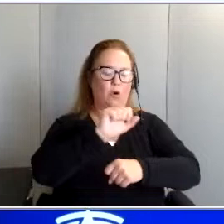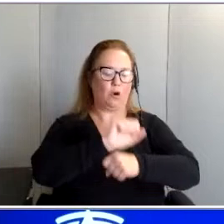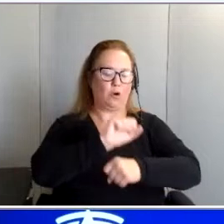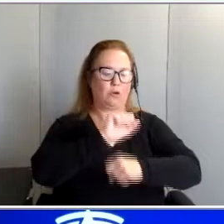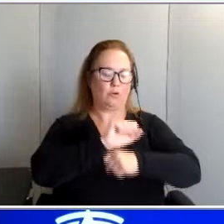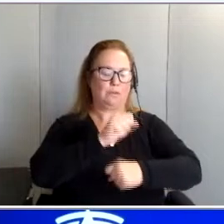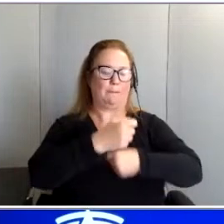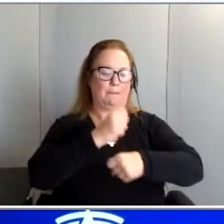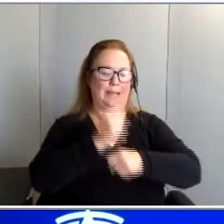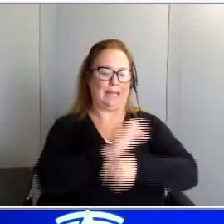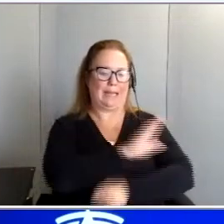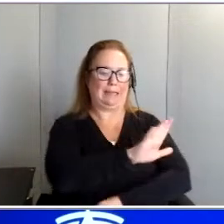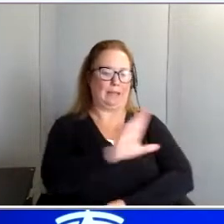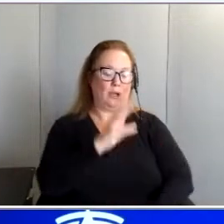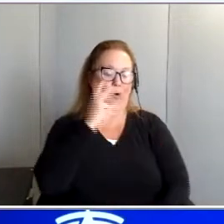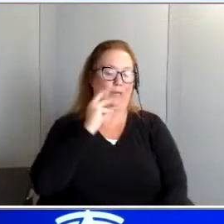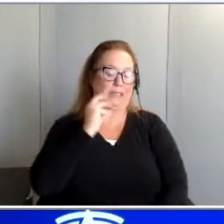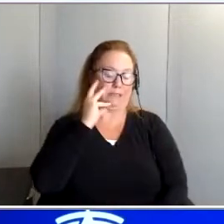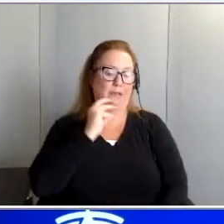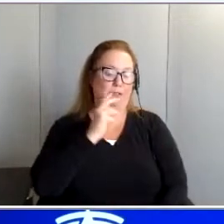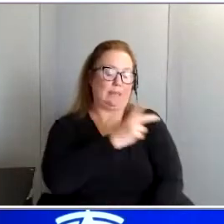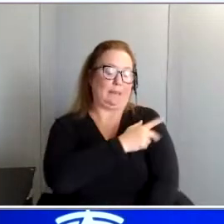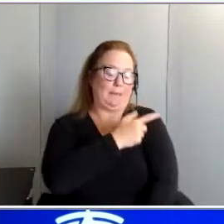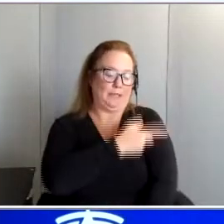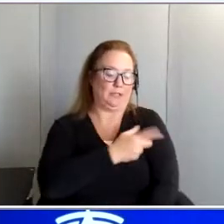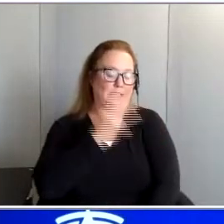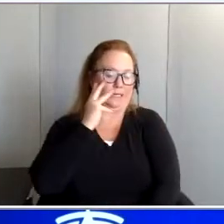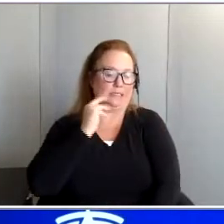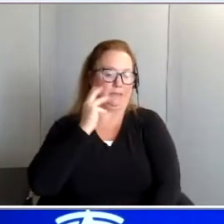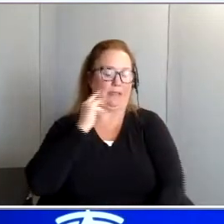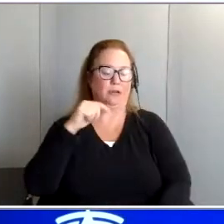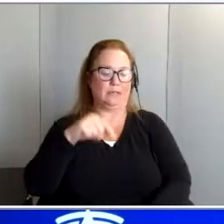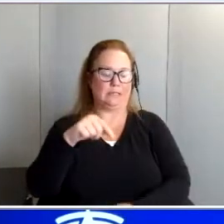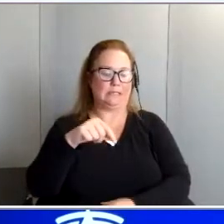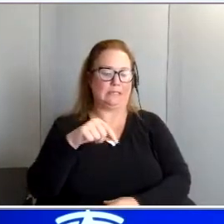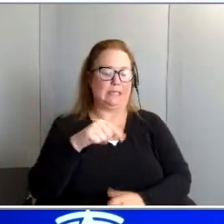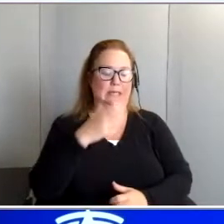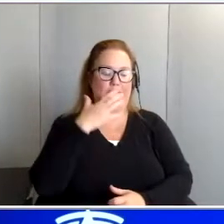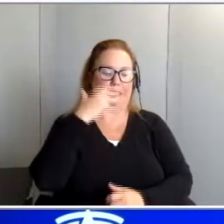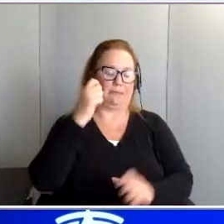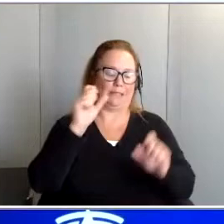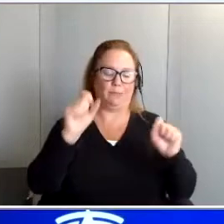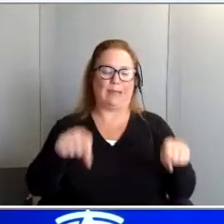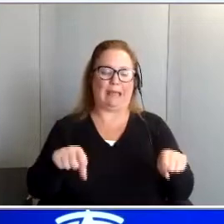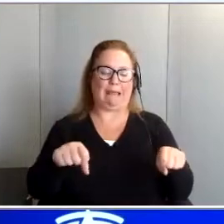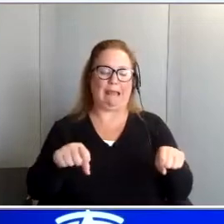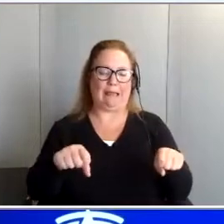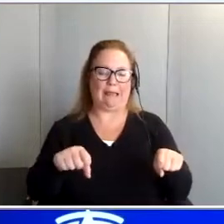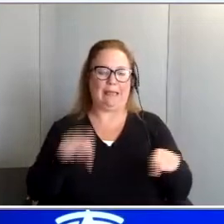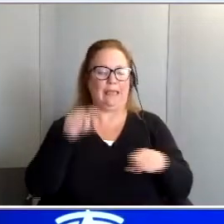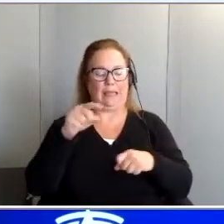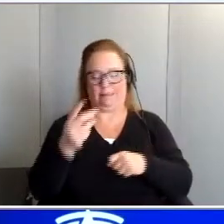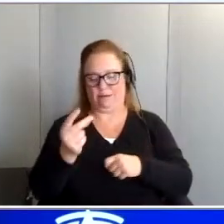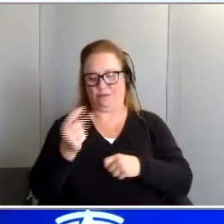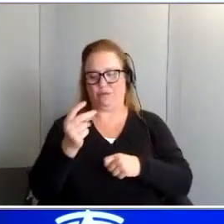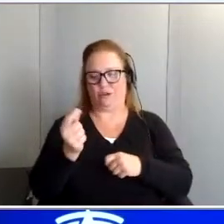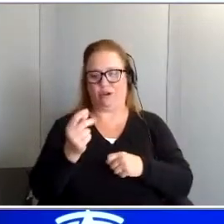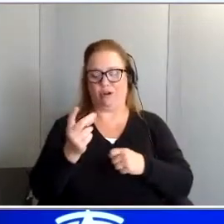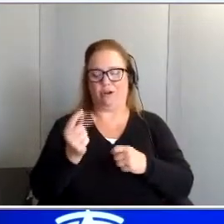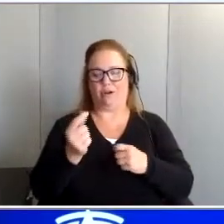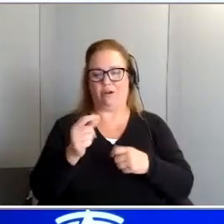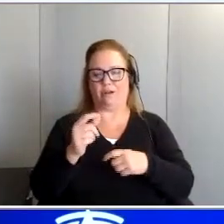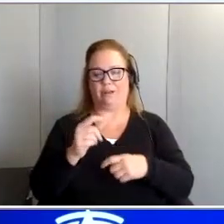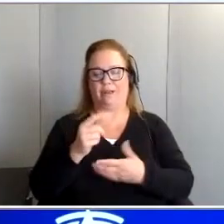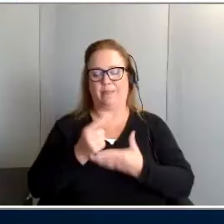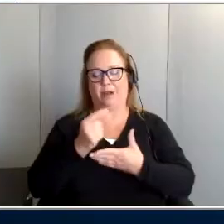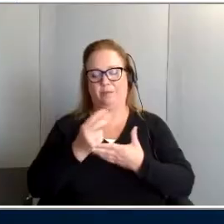making their experience, the patient's experience here in the hospital, as best as we can. And I think that is one step to be able to do that. So.